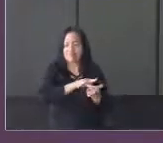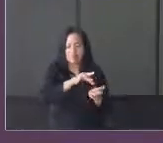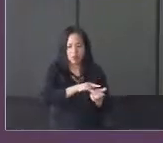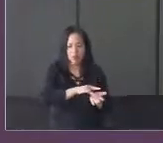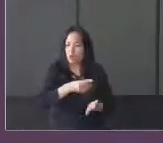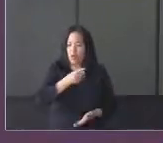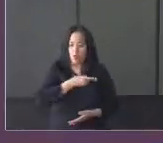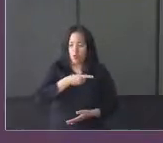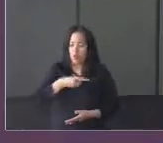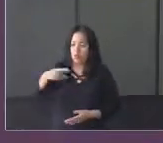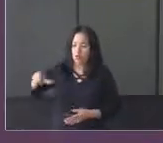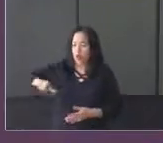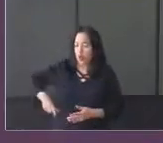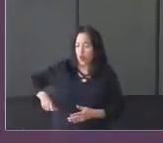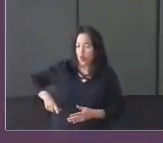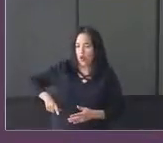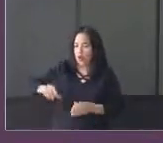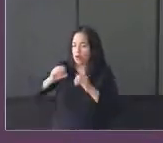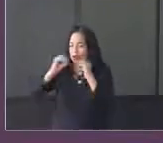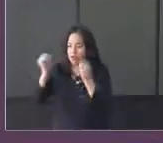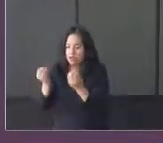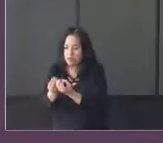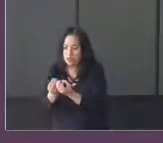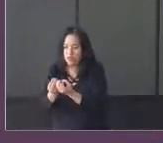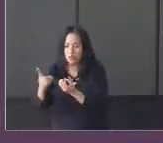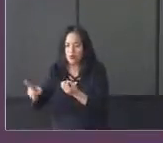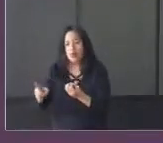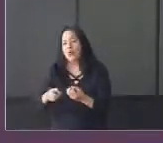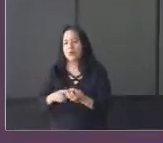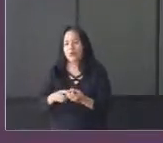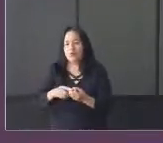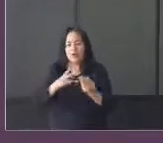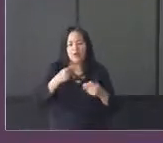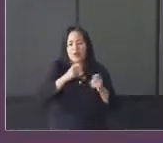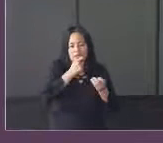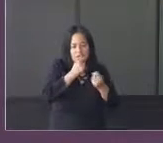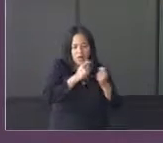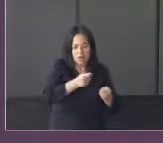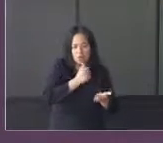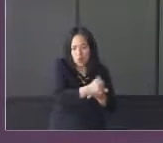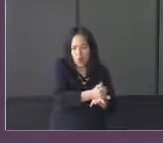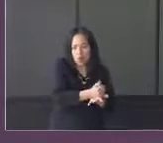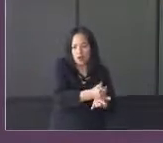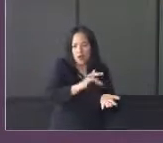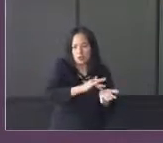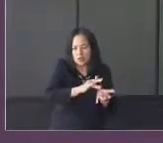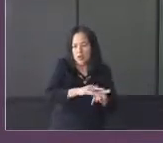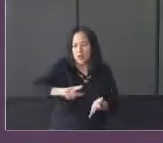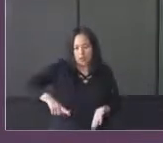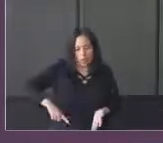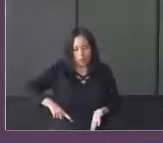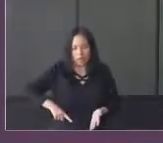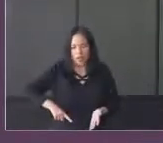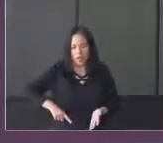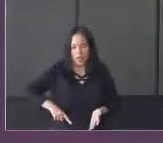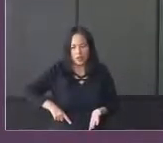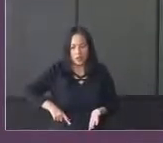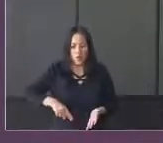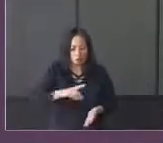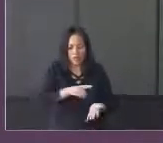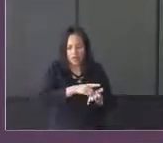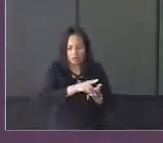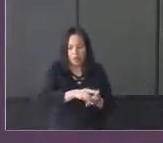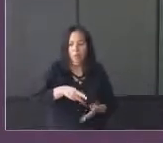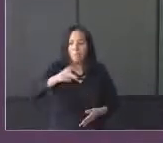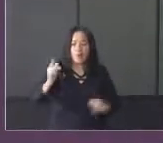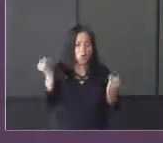not only for civil society organizations that receive them through shelters or only the government to guarantee